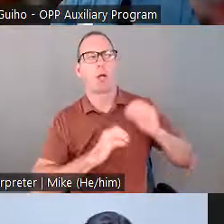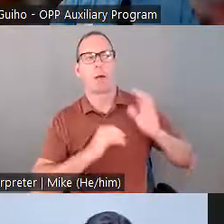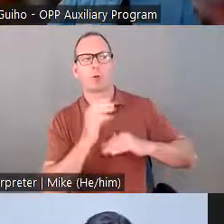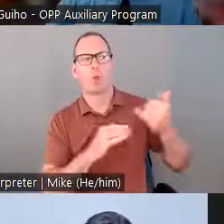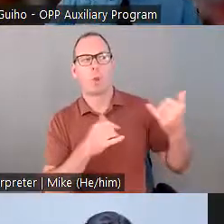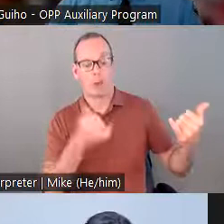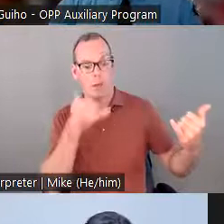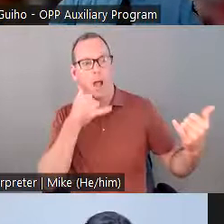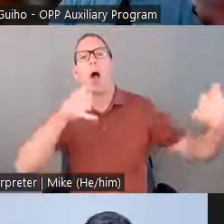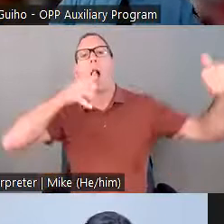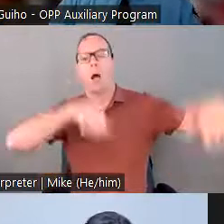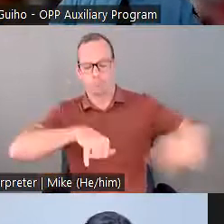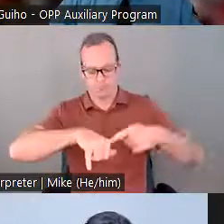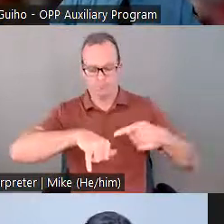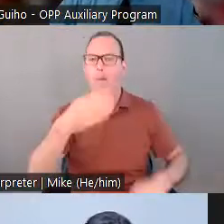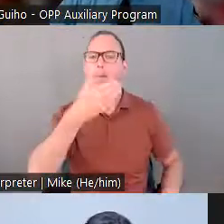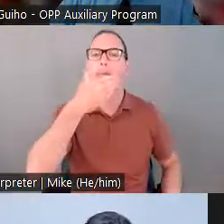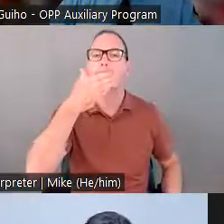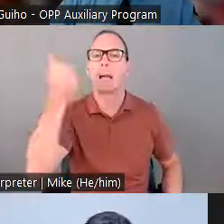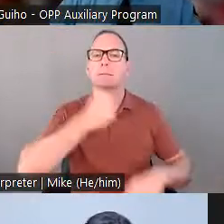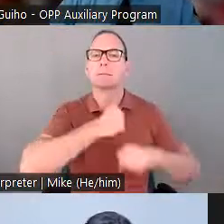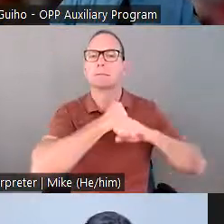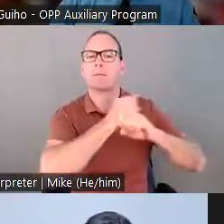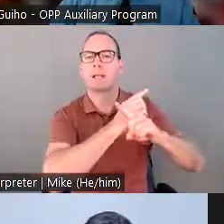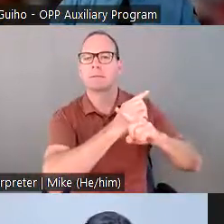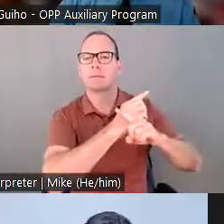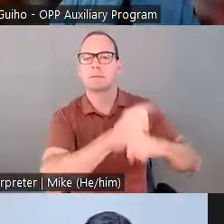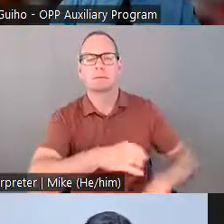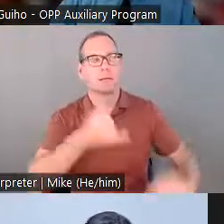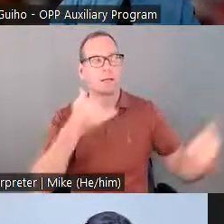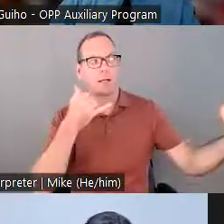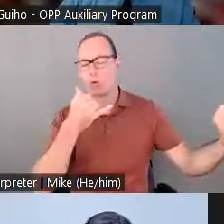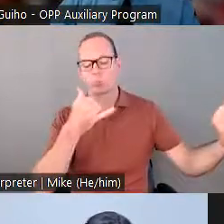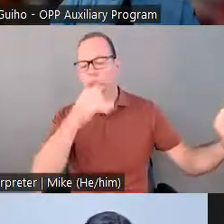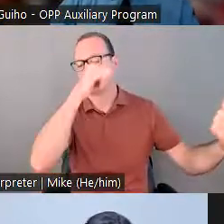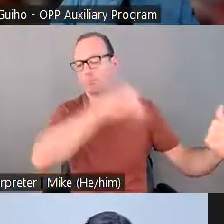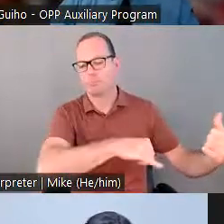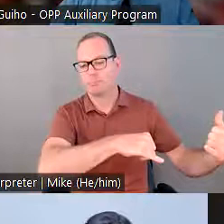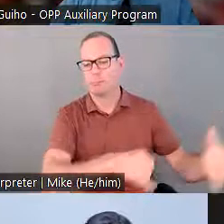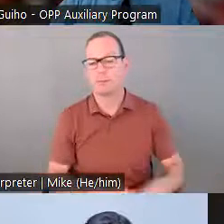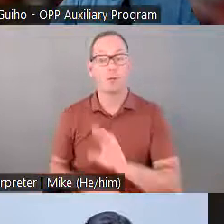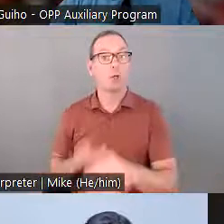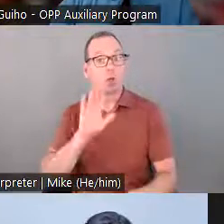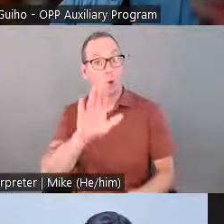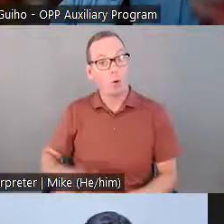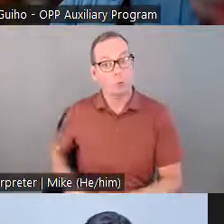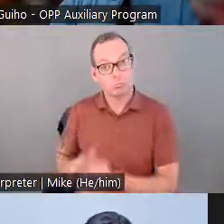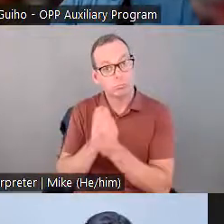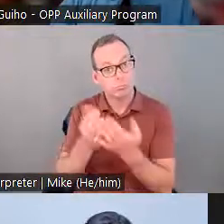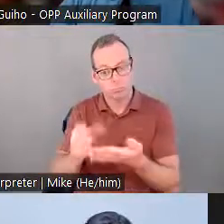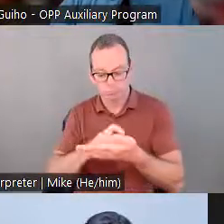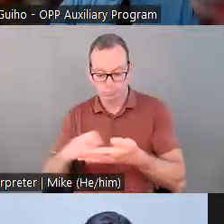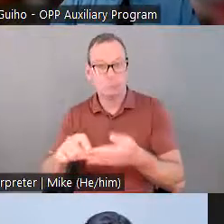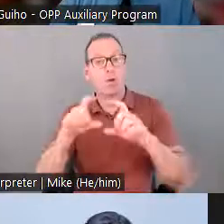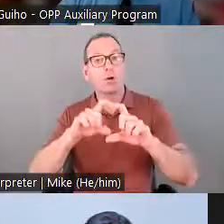your number one defense, is hanging up that phone, and you call back your bank. There's a number on the back of your bank card or your Visa or MasterCard, whatever credit